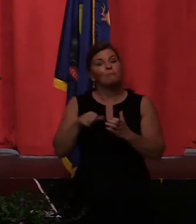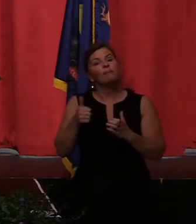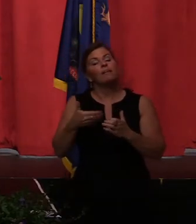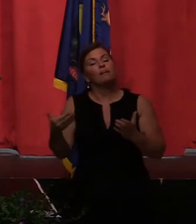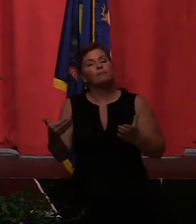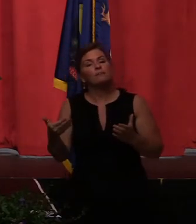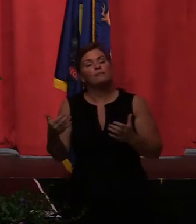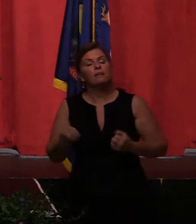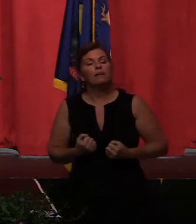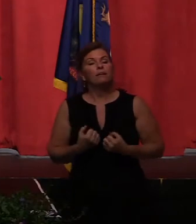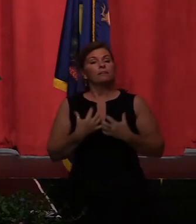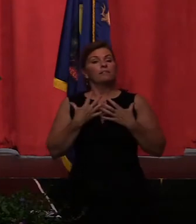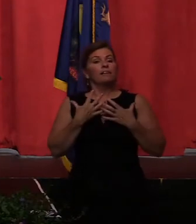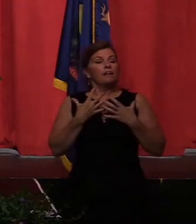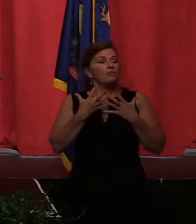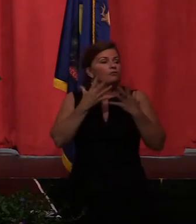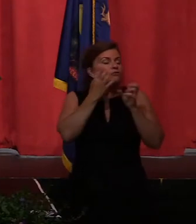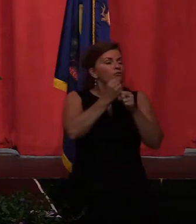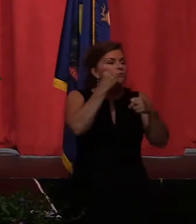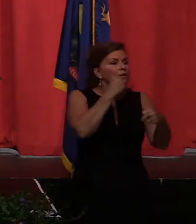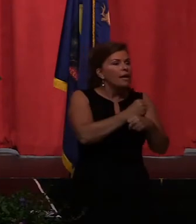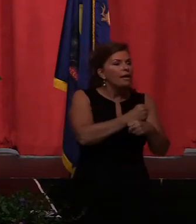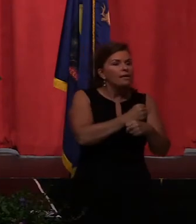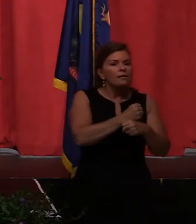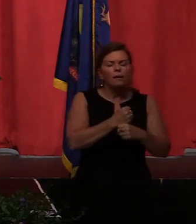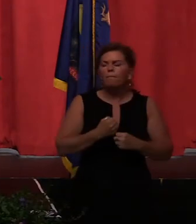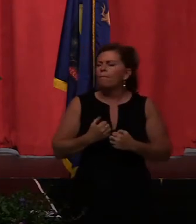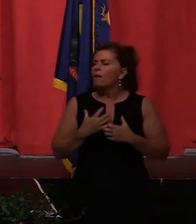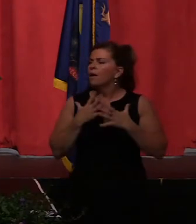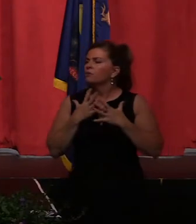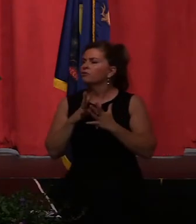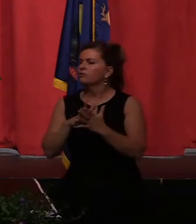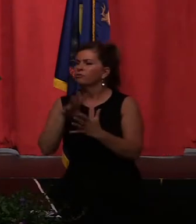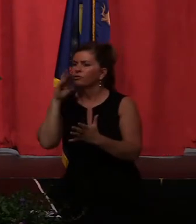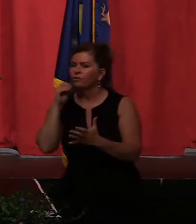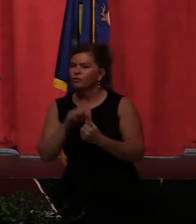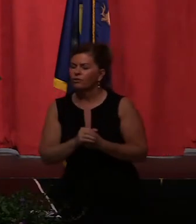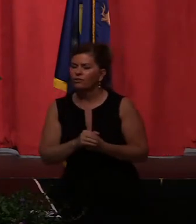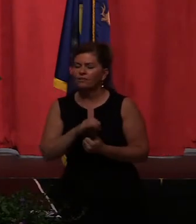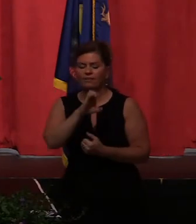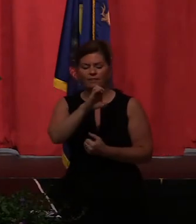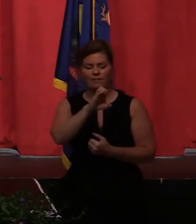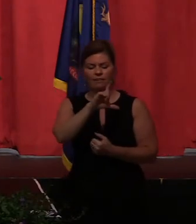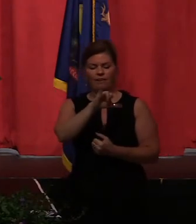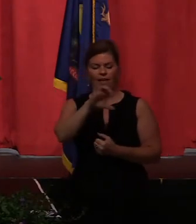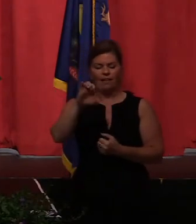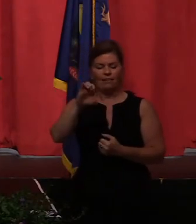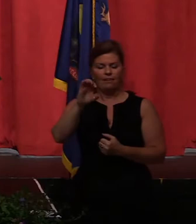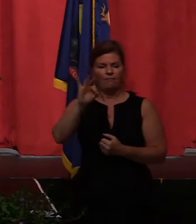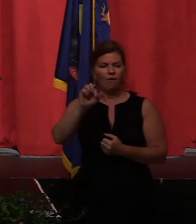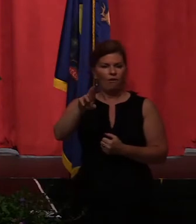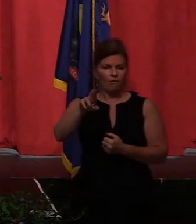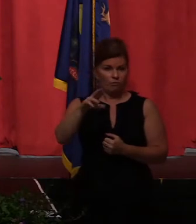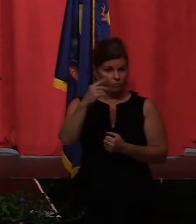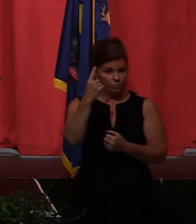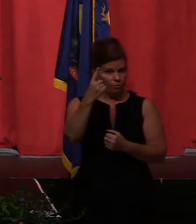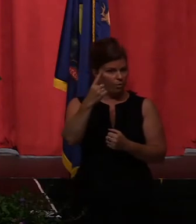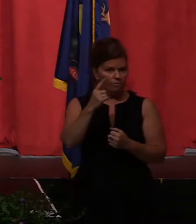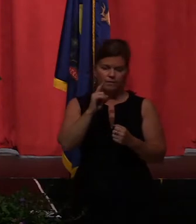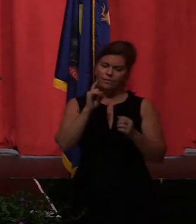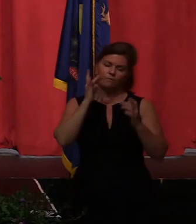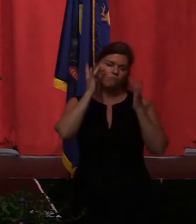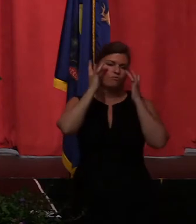to create and a passion to learn. Ellie Farr was one of these